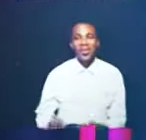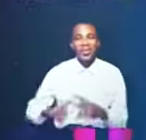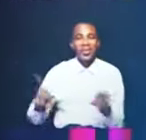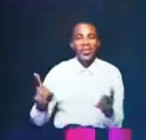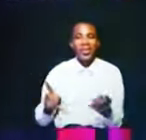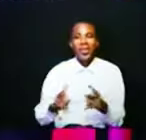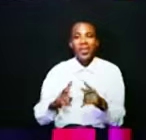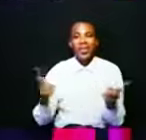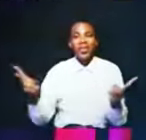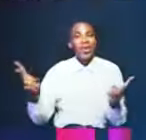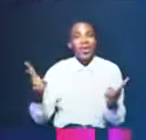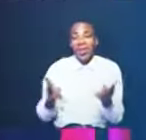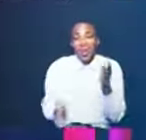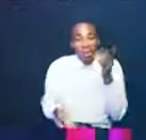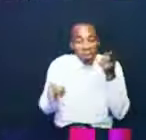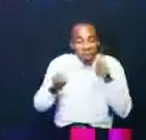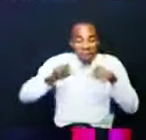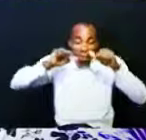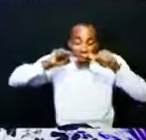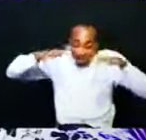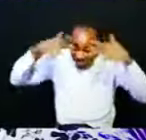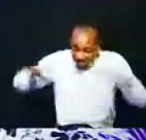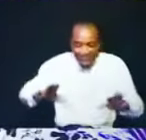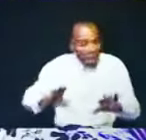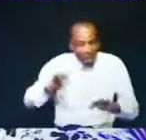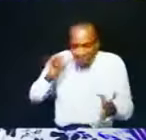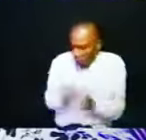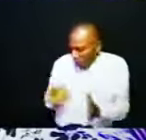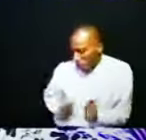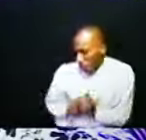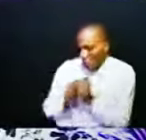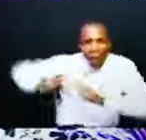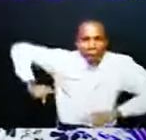I just ran away with my wife.